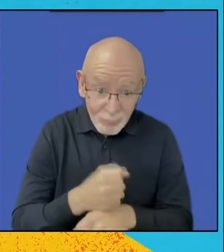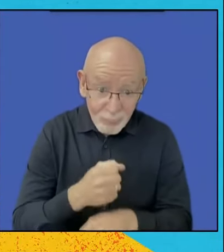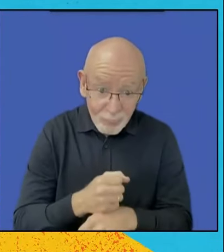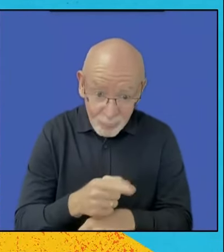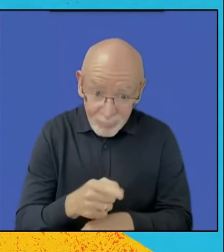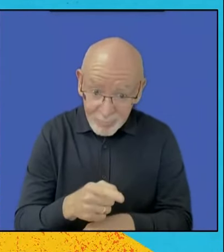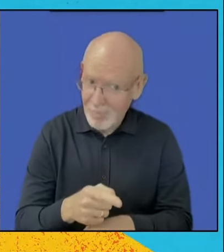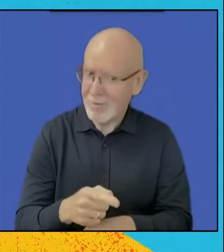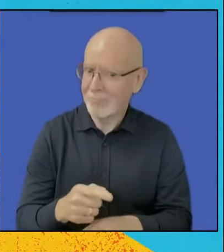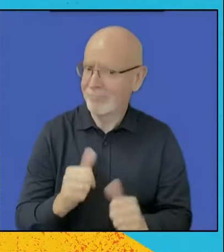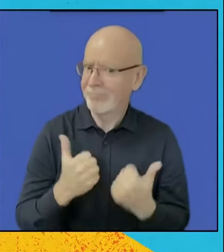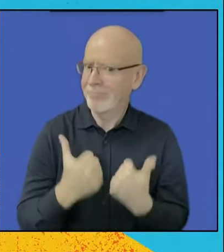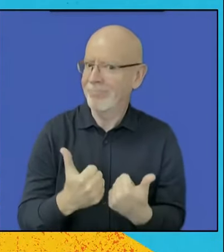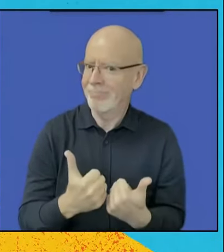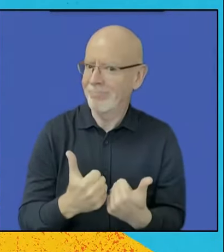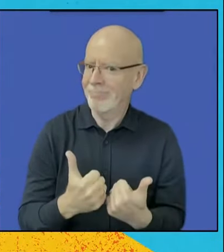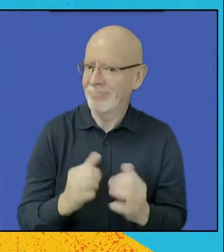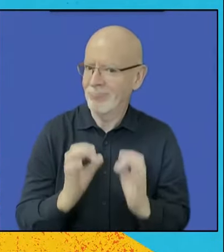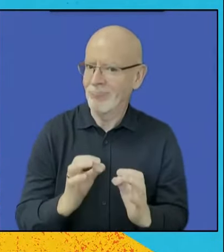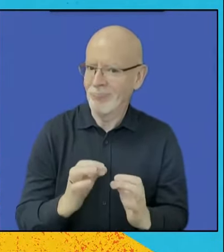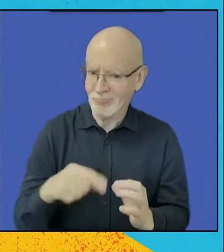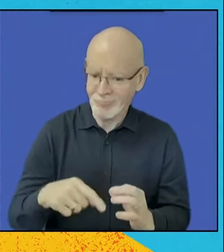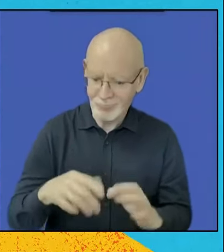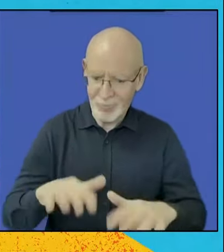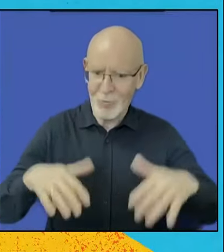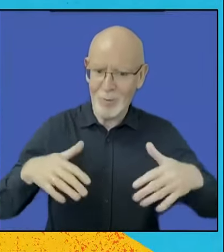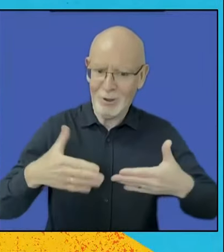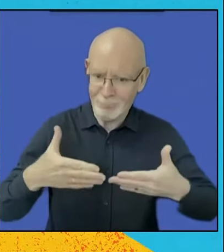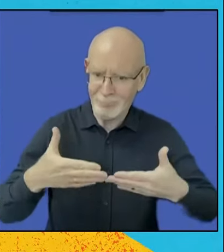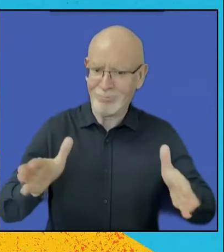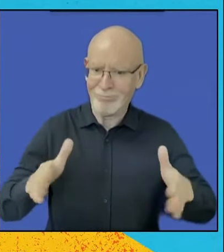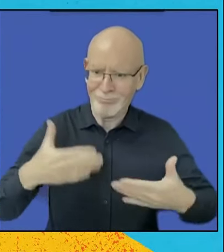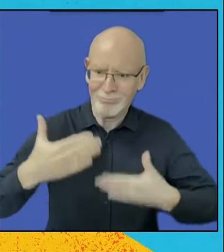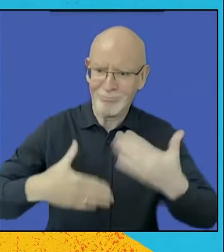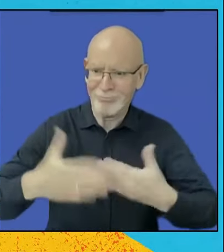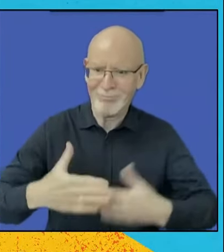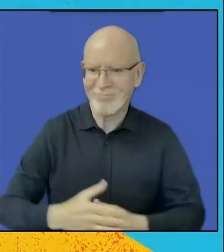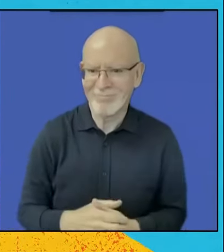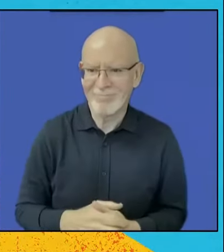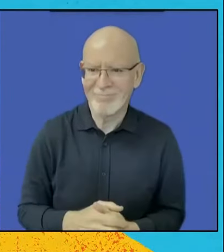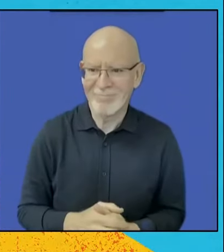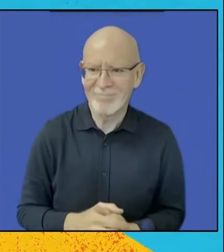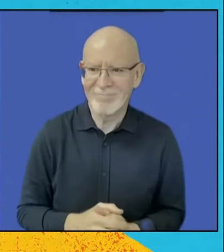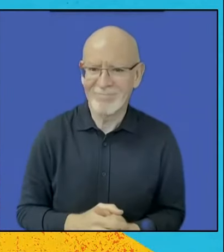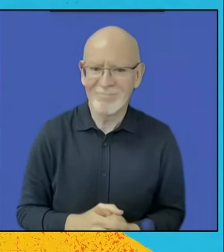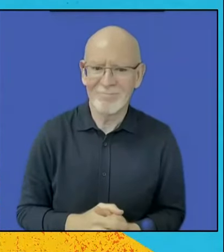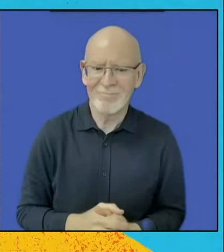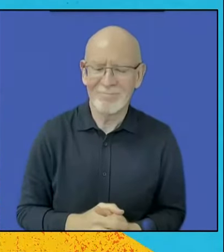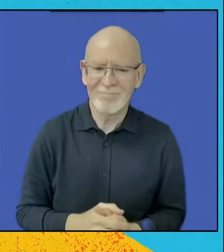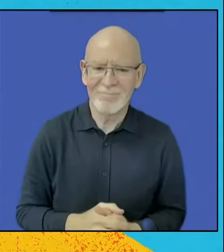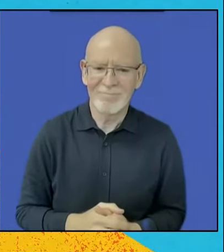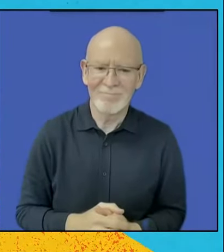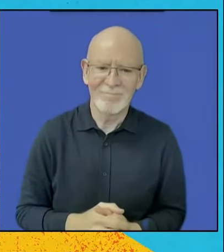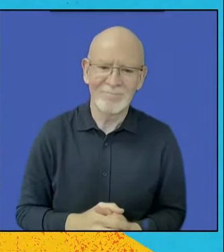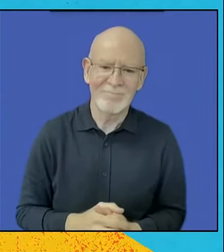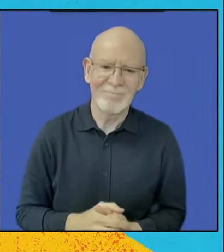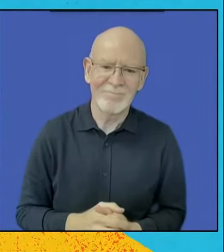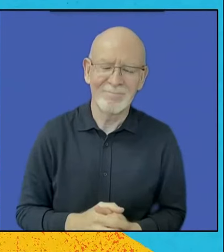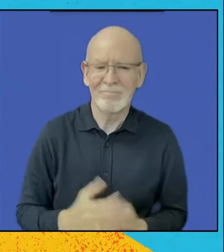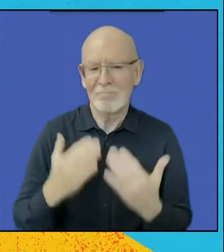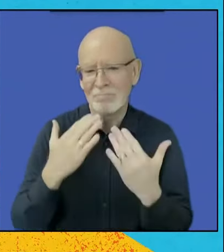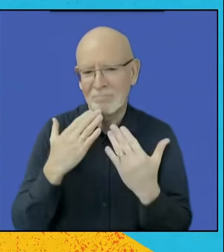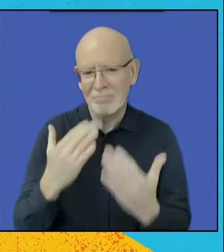processes, and how can this be resolved in 60 seconds? Thank you, Trevin. And thank you, Chantel. We are ready, but we need more funding